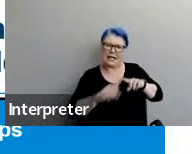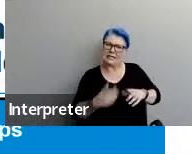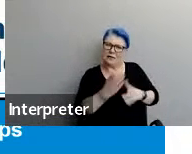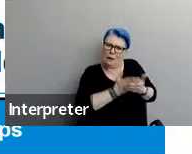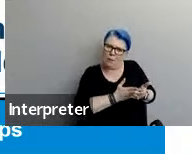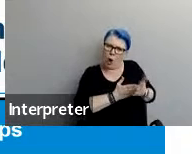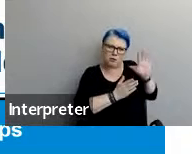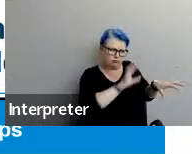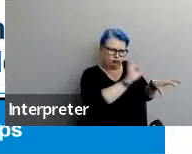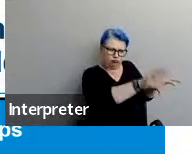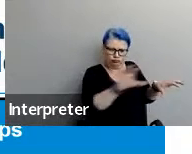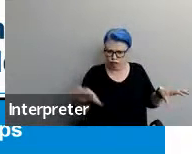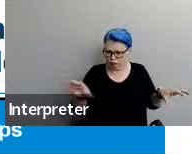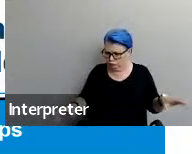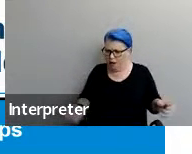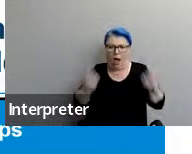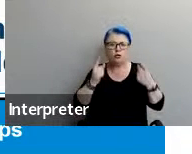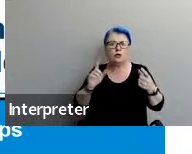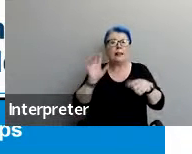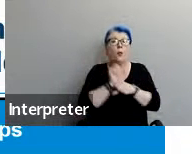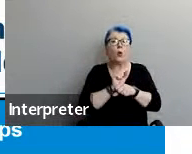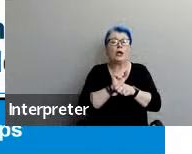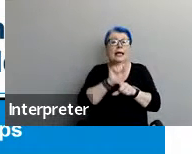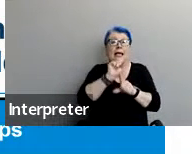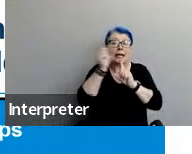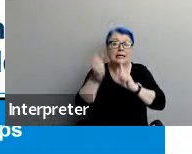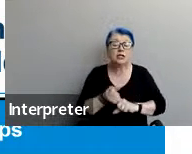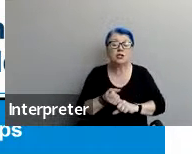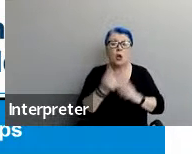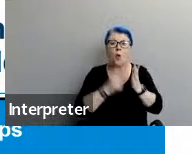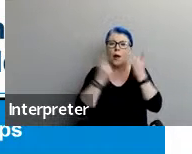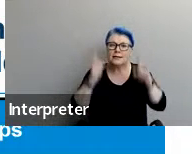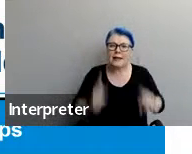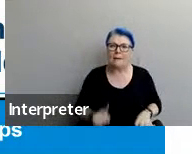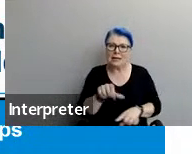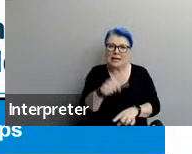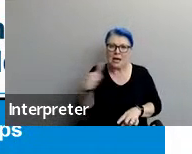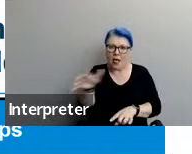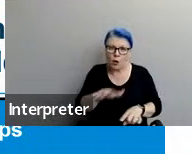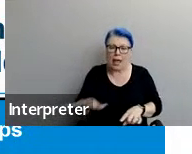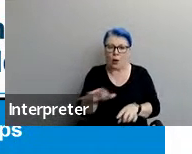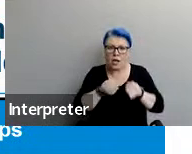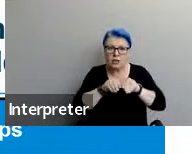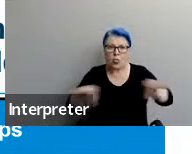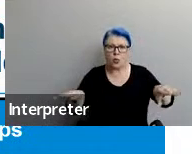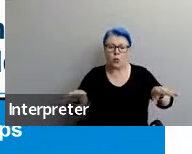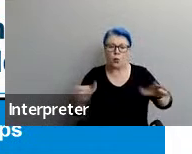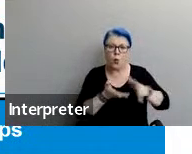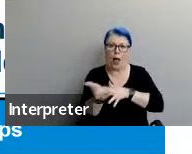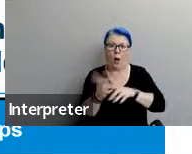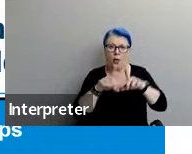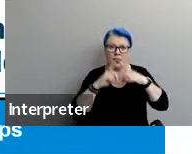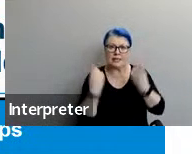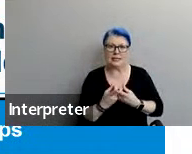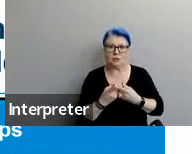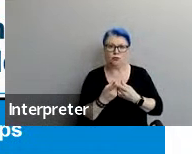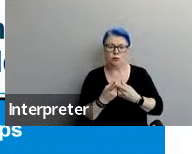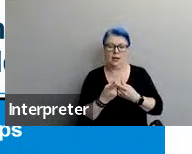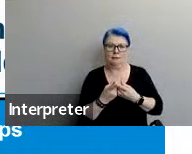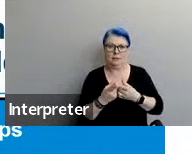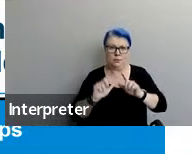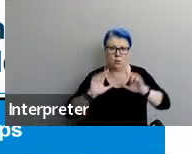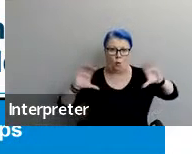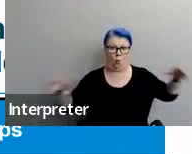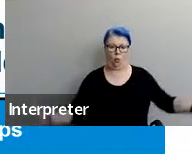understand working conditions and what happens in some of the other areas around the district. Also, working on